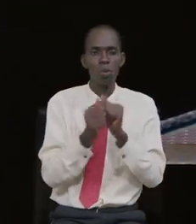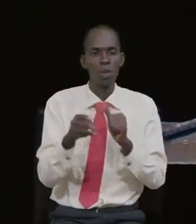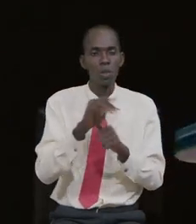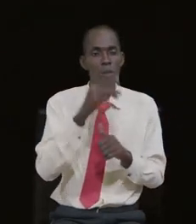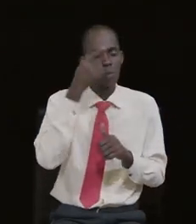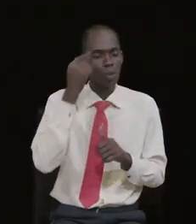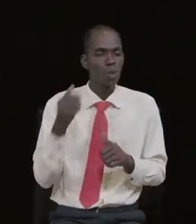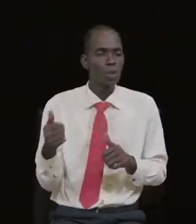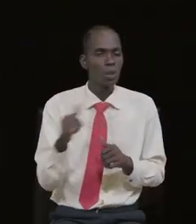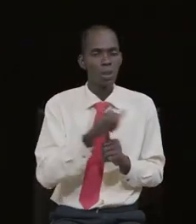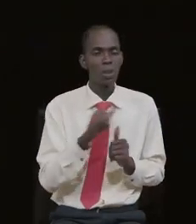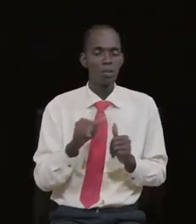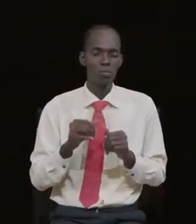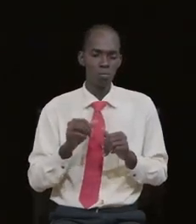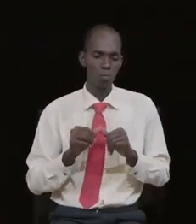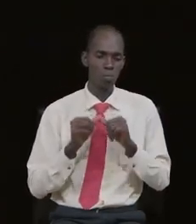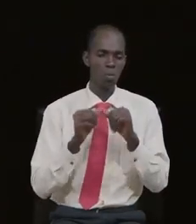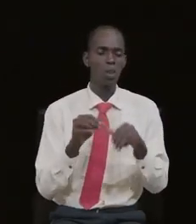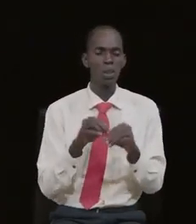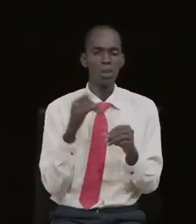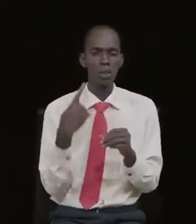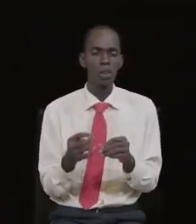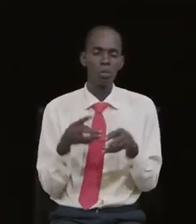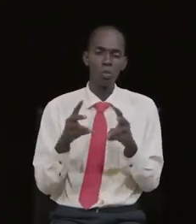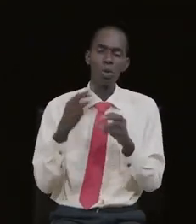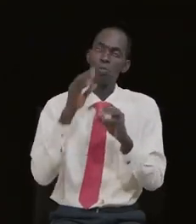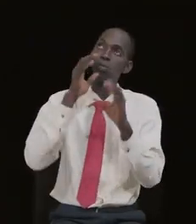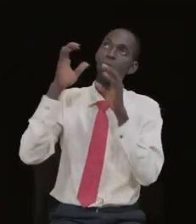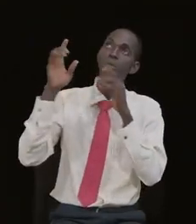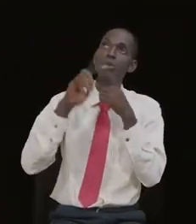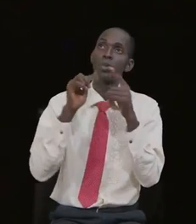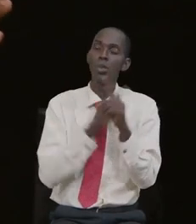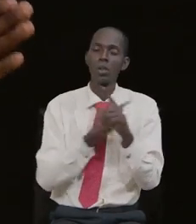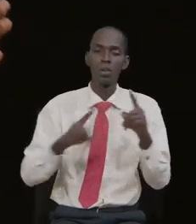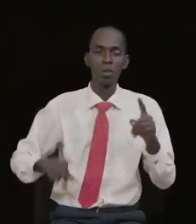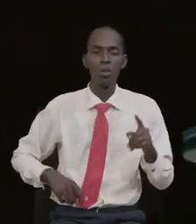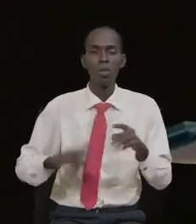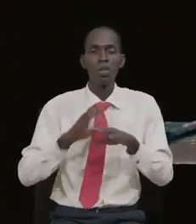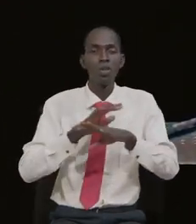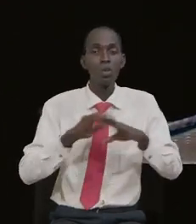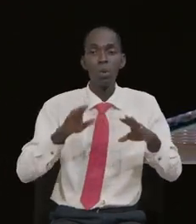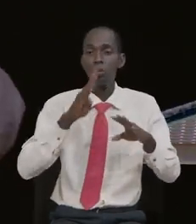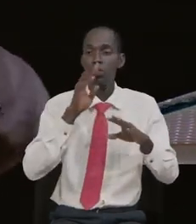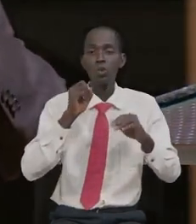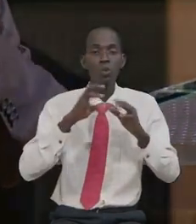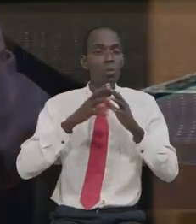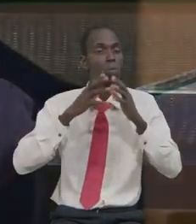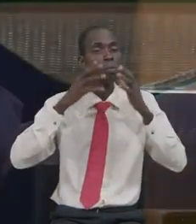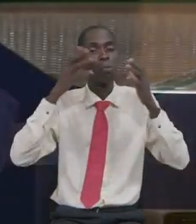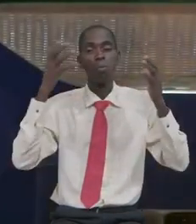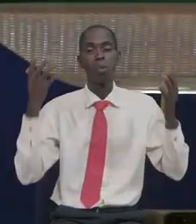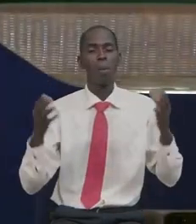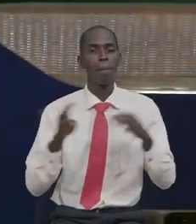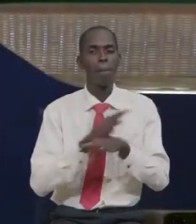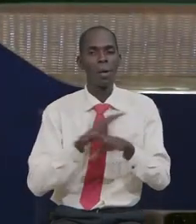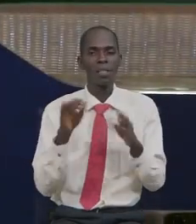the communication channel with the Lord. They kept that open. Do not be so busy that you don't have time to